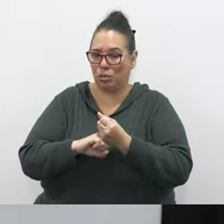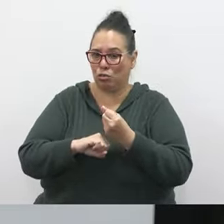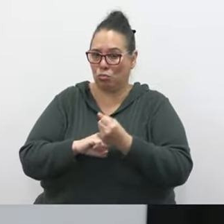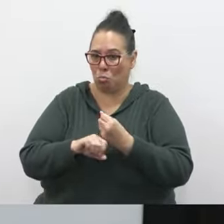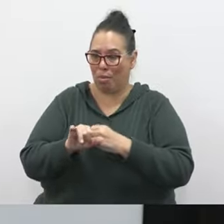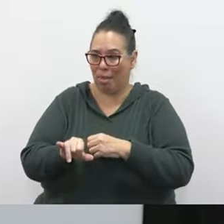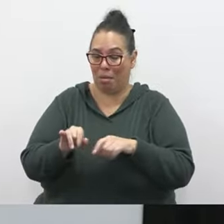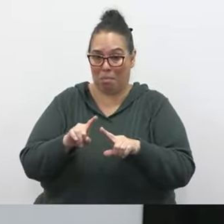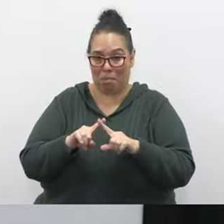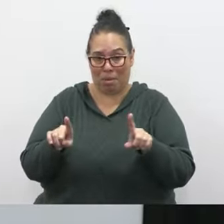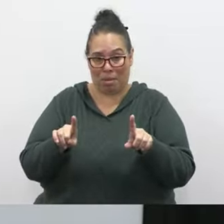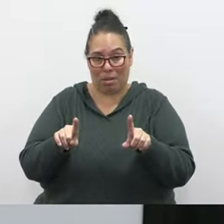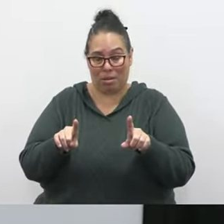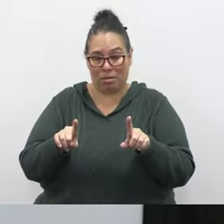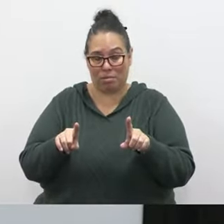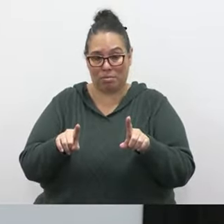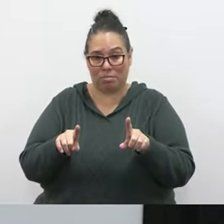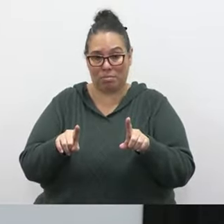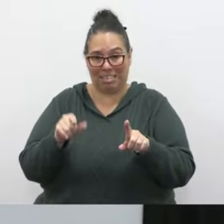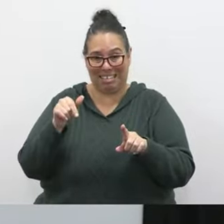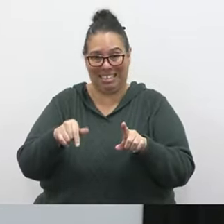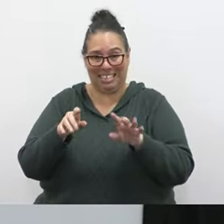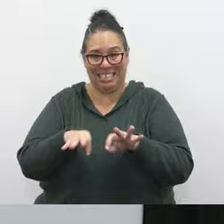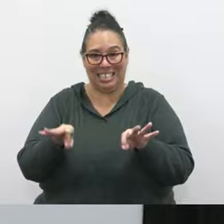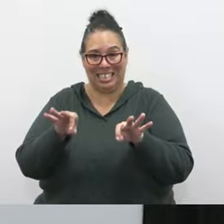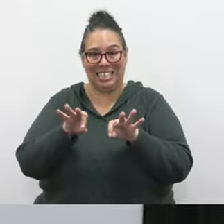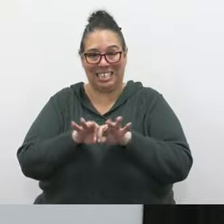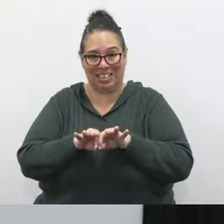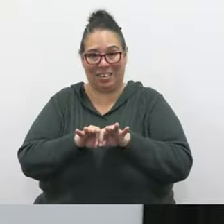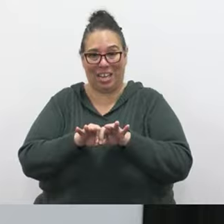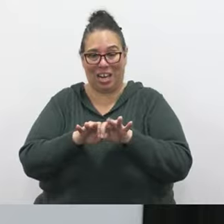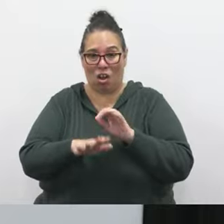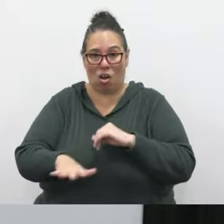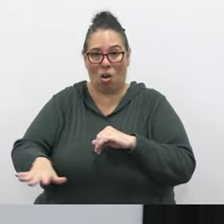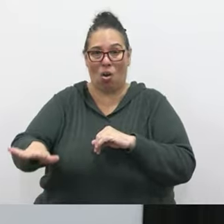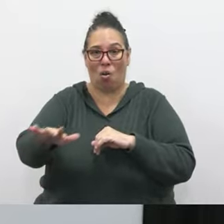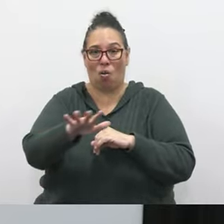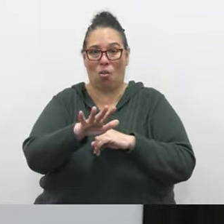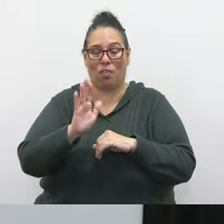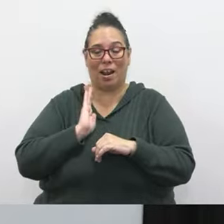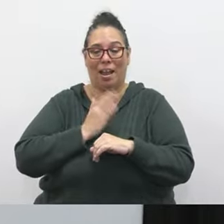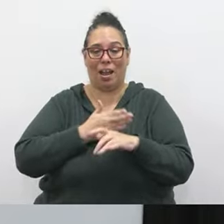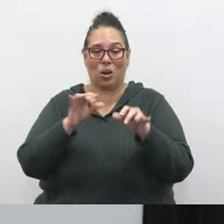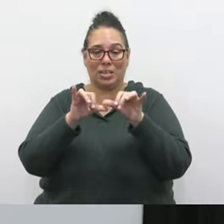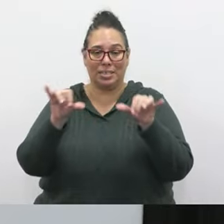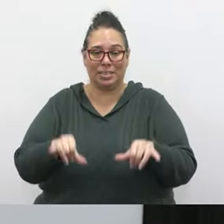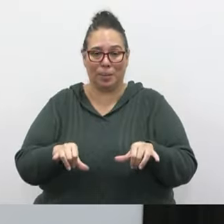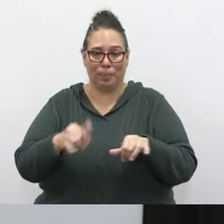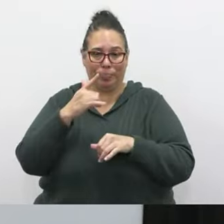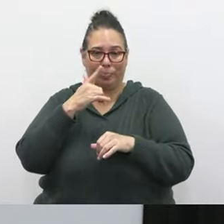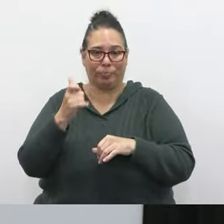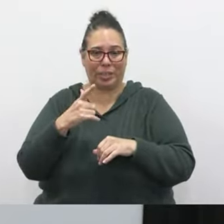but this is significant across our system because it is showing that our system is committed,